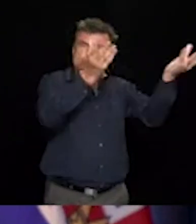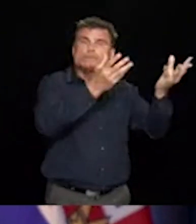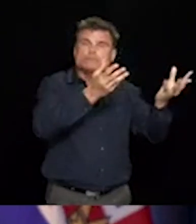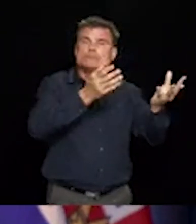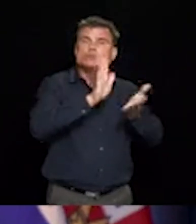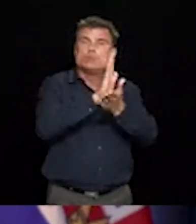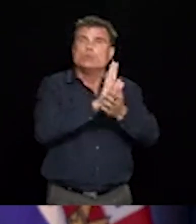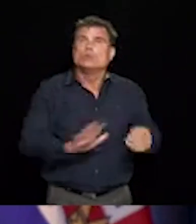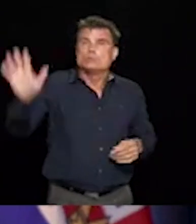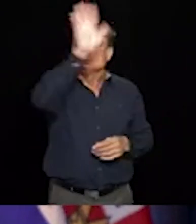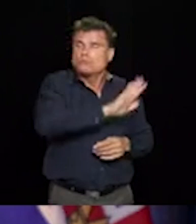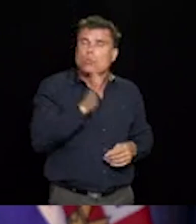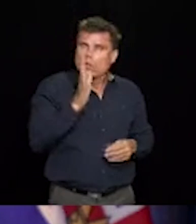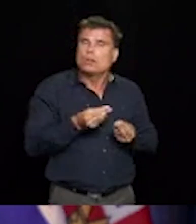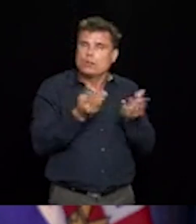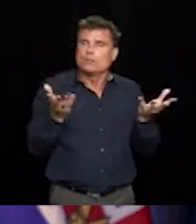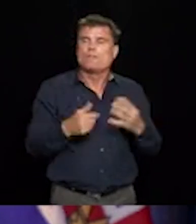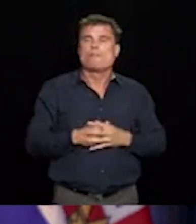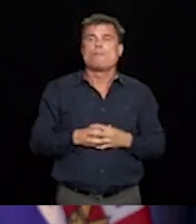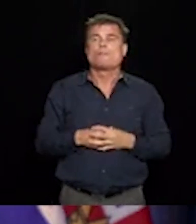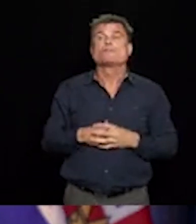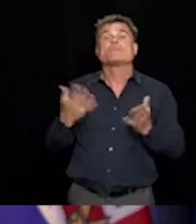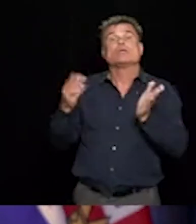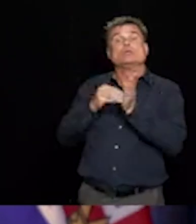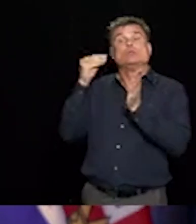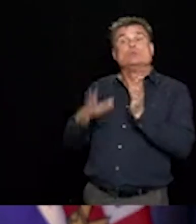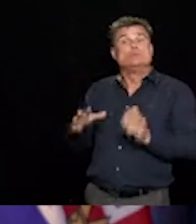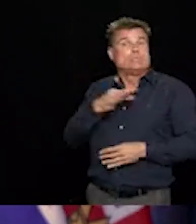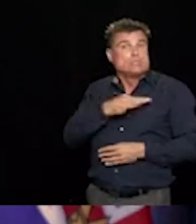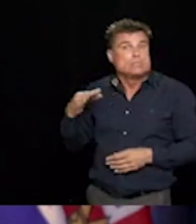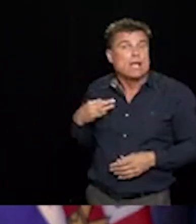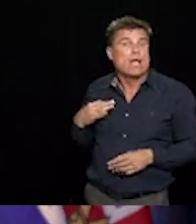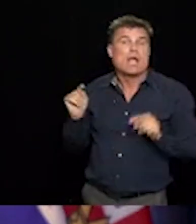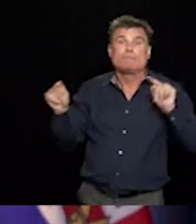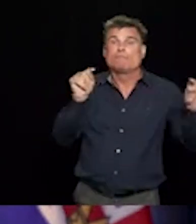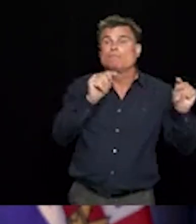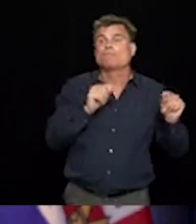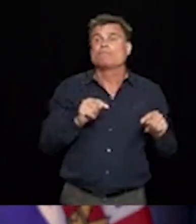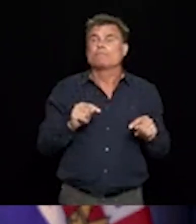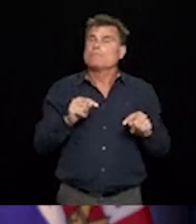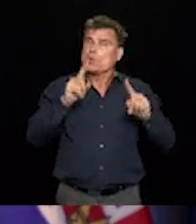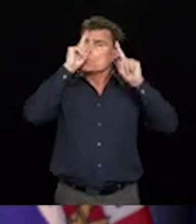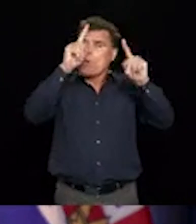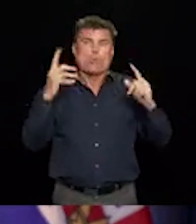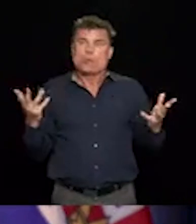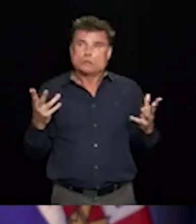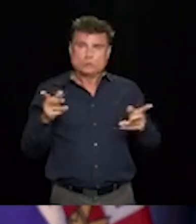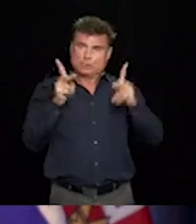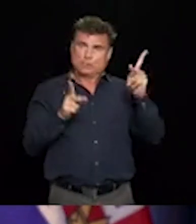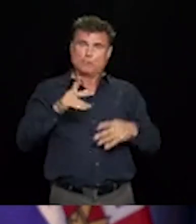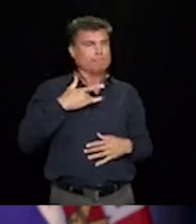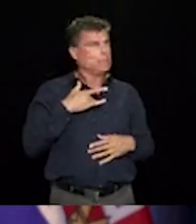and other PPE for students and staff to be comfortable in their classroom environments. They